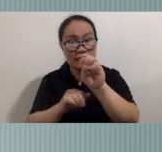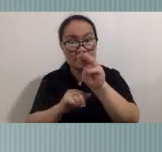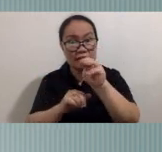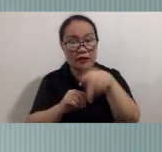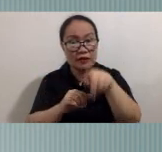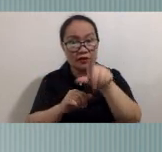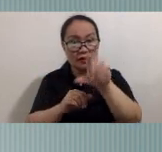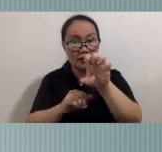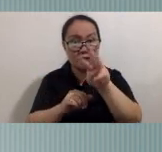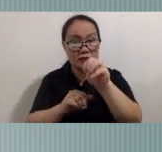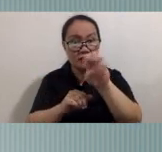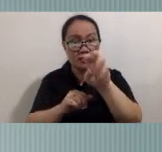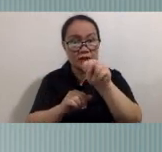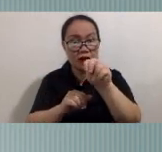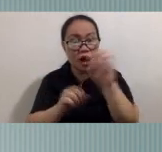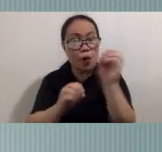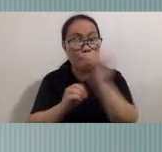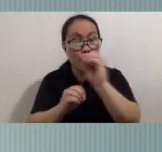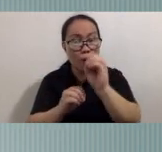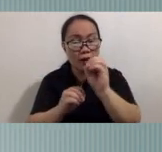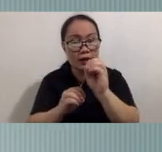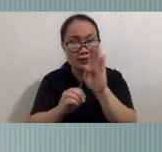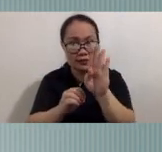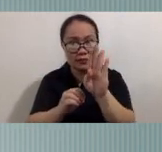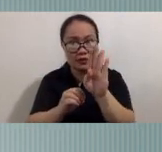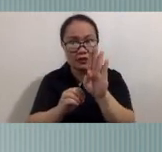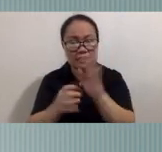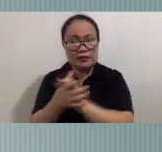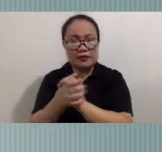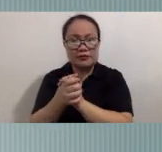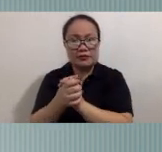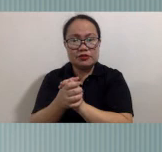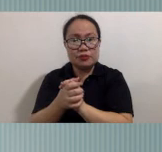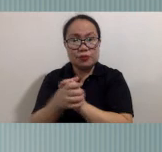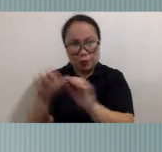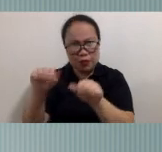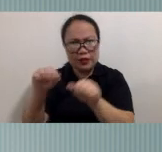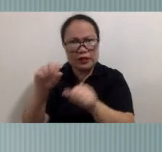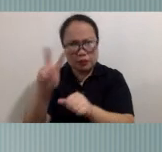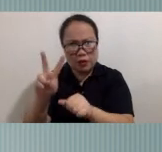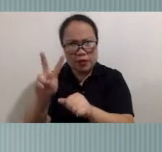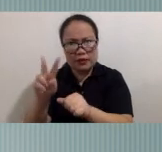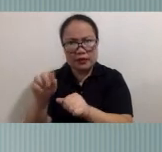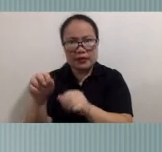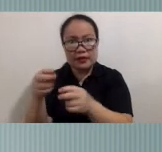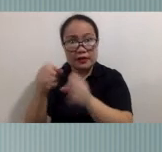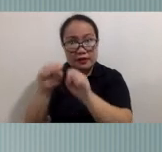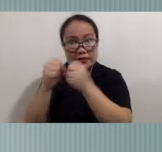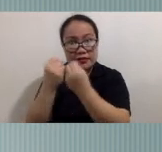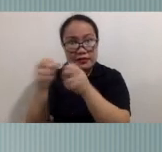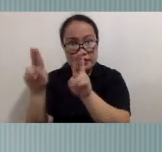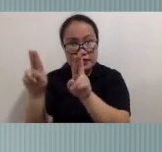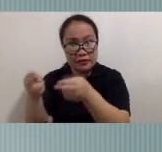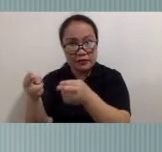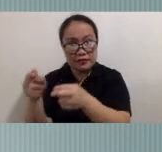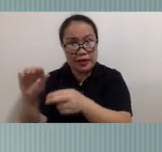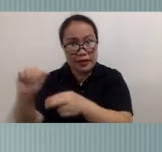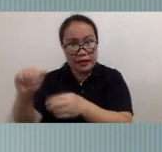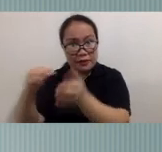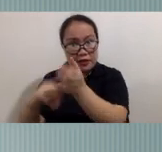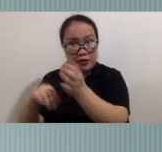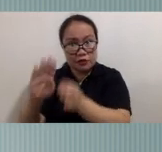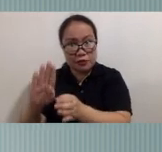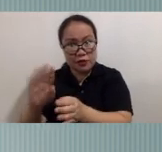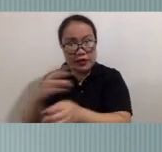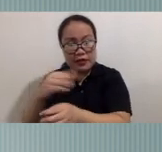B. So, pwede natin to i-describe using two set notations. Okay? Next. So, since